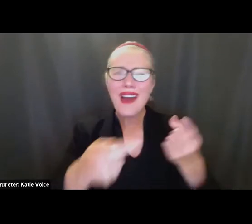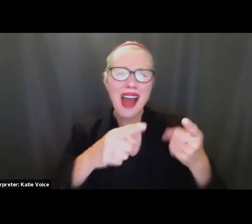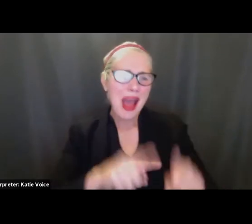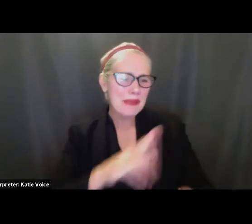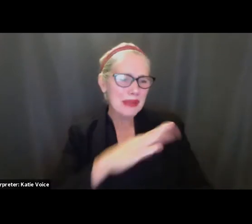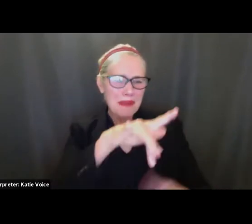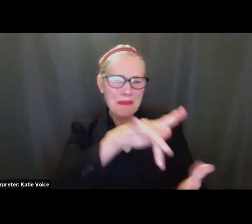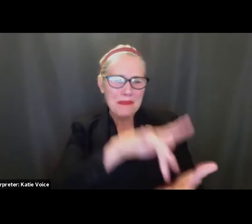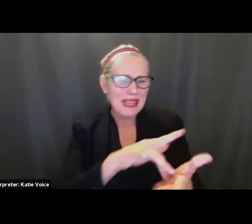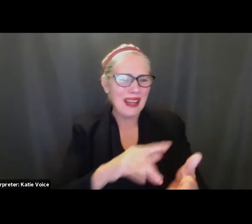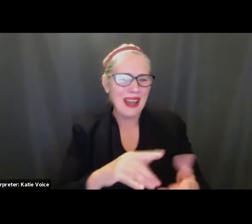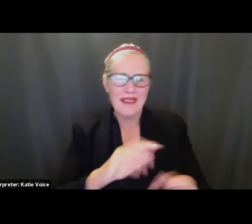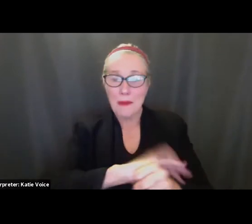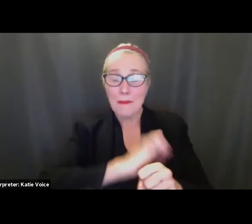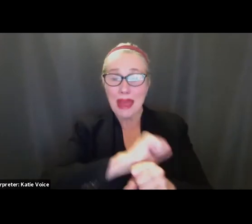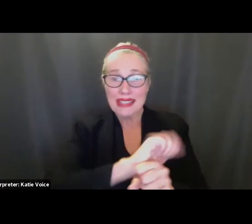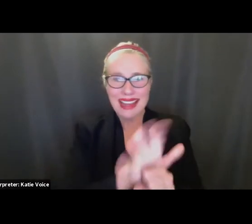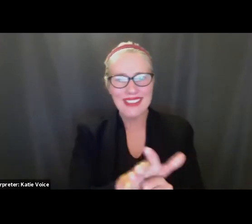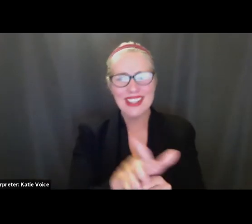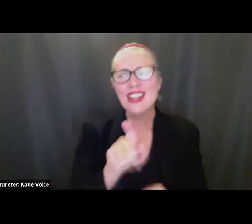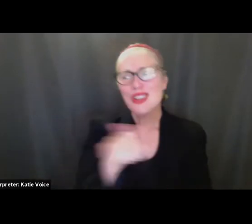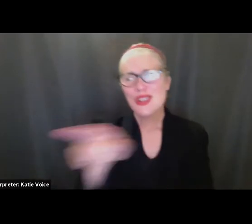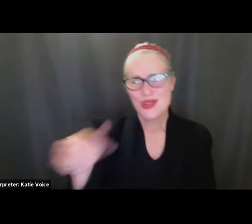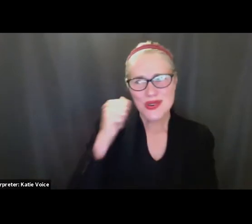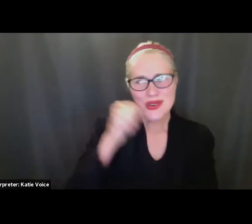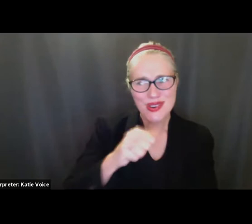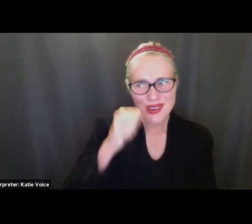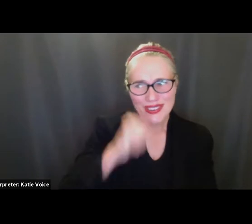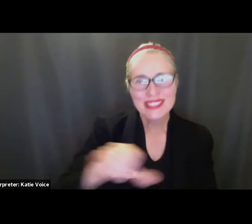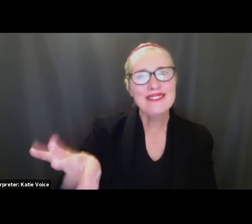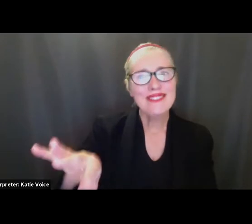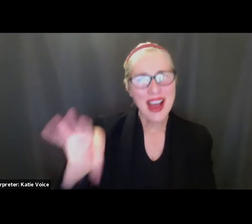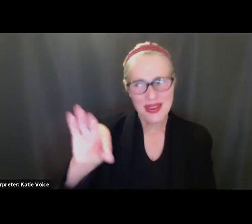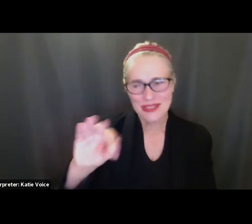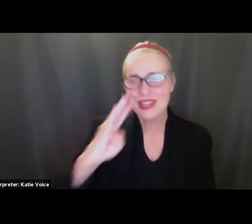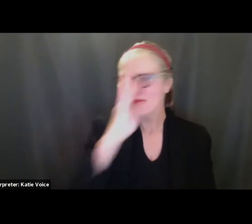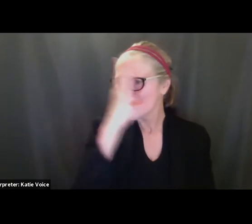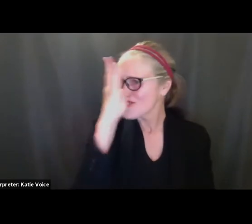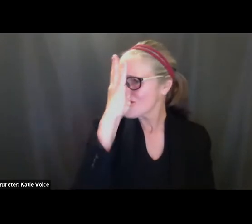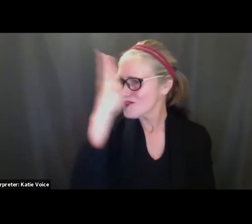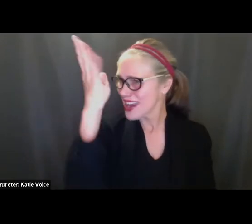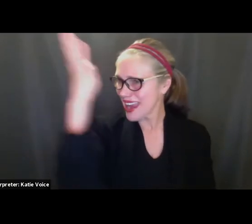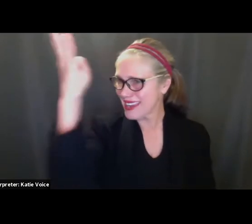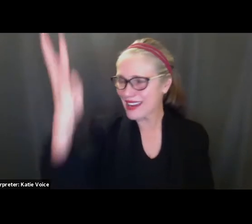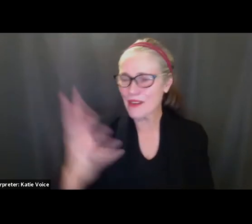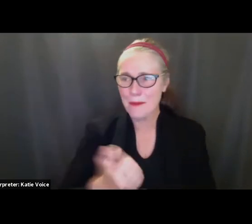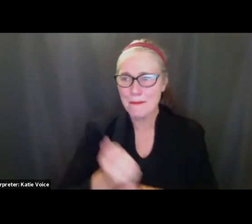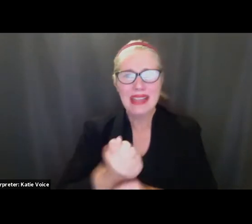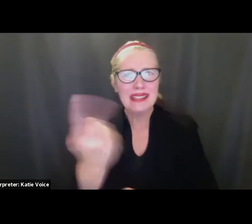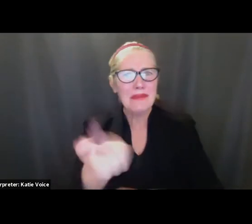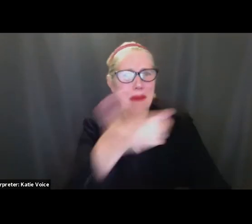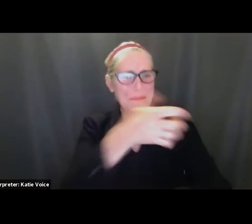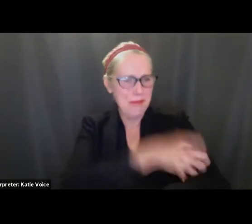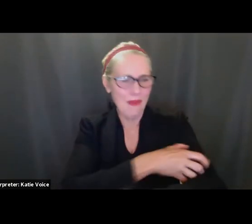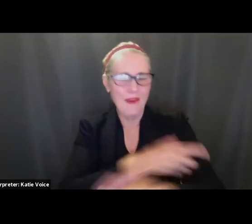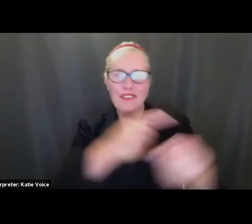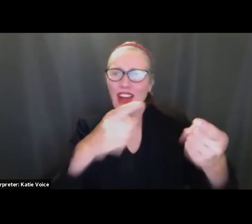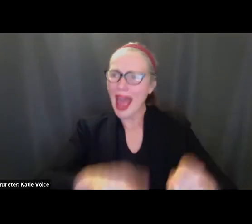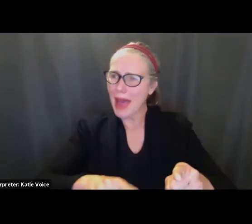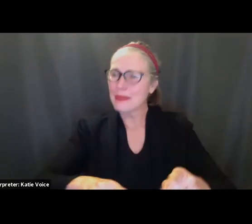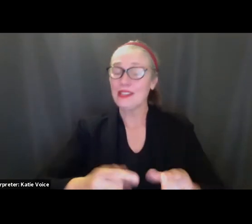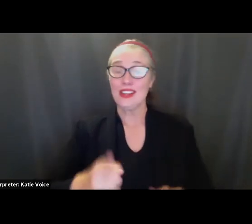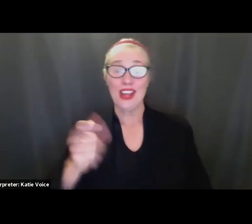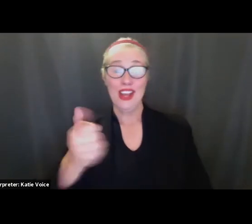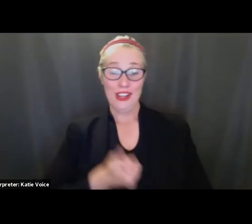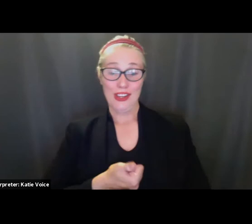of a pandemic i love that you girls found a way to make something powerful happen but also express yourselves